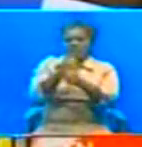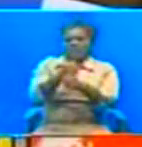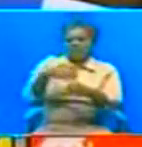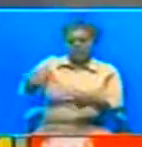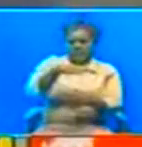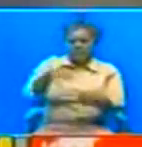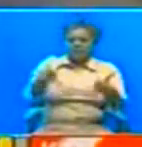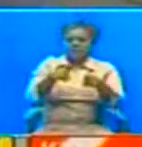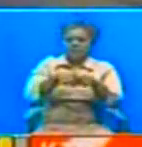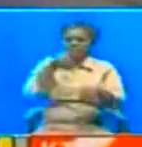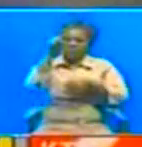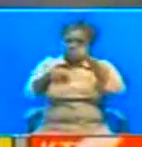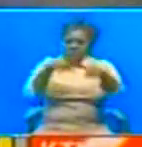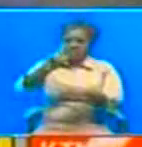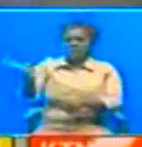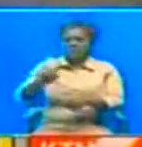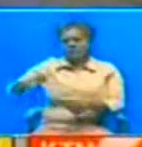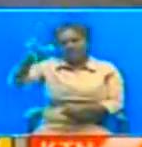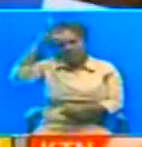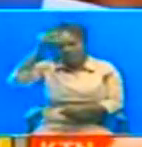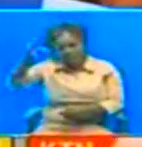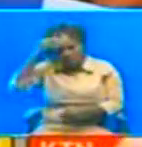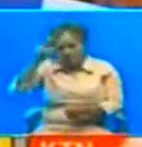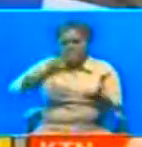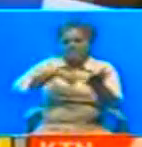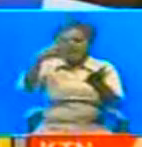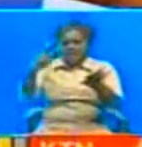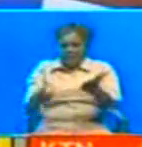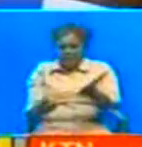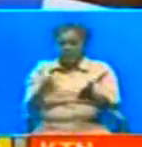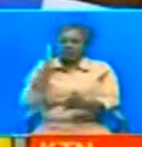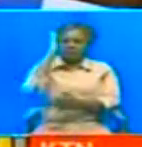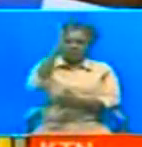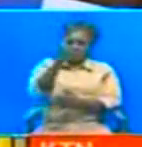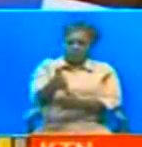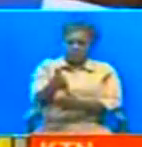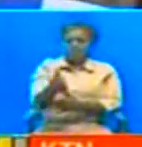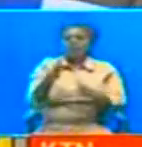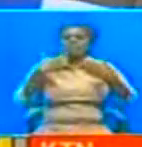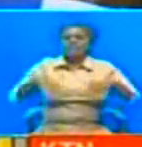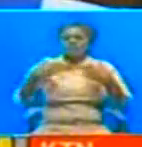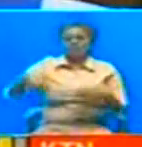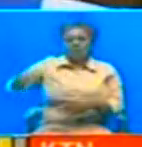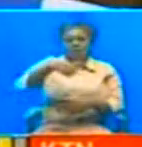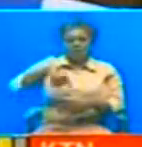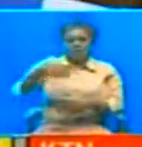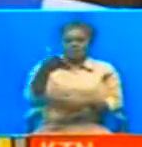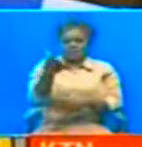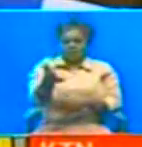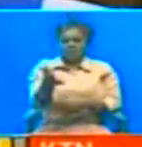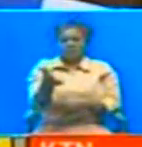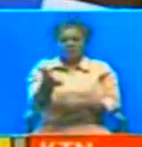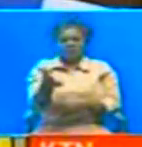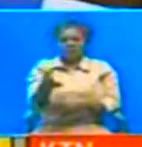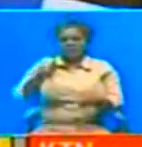have sued the minister in charge of education in this country for failing to direct our people or to bring that kind of people together.